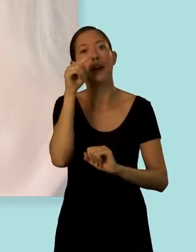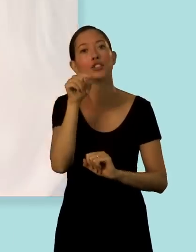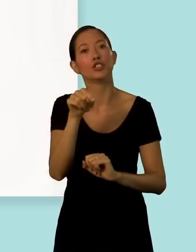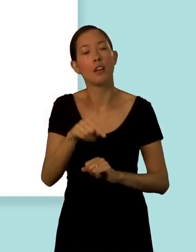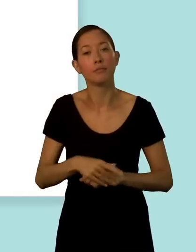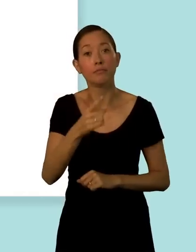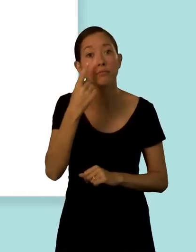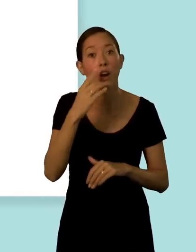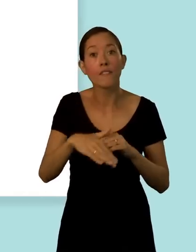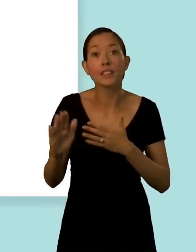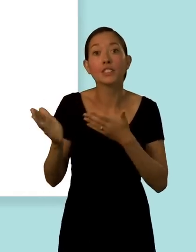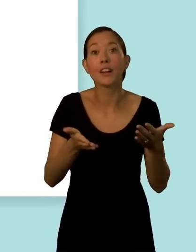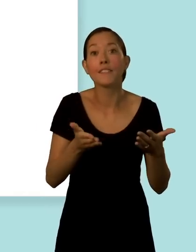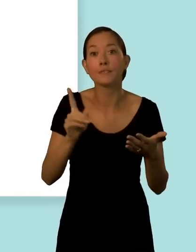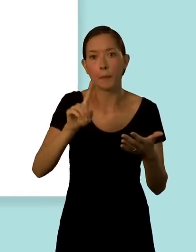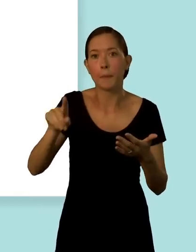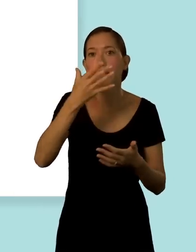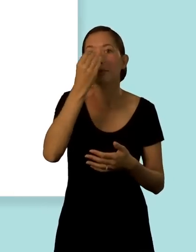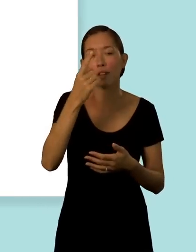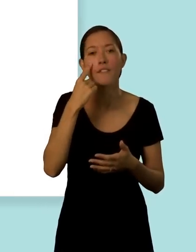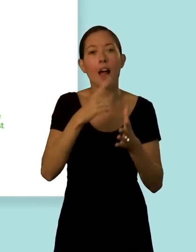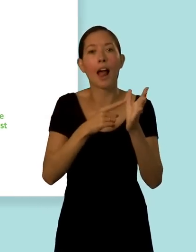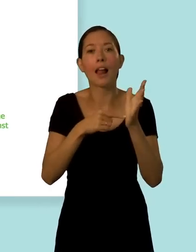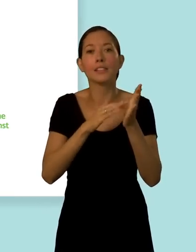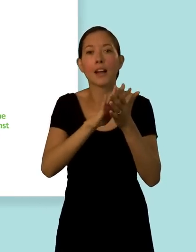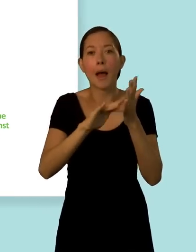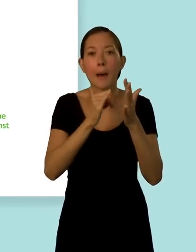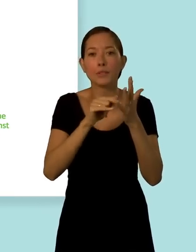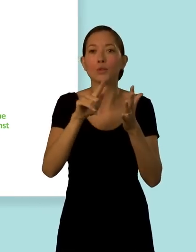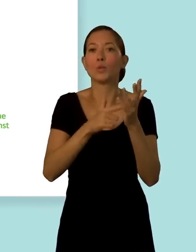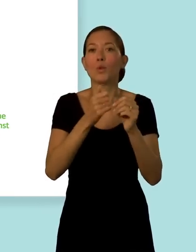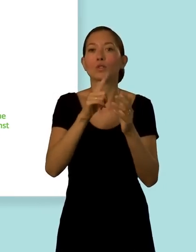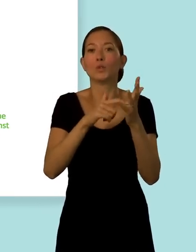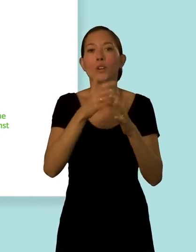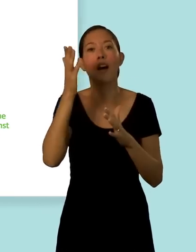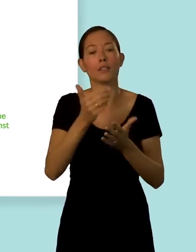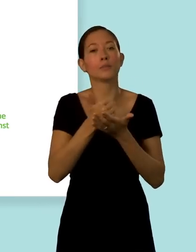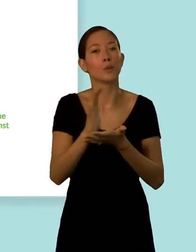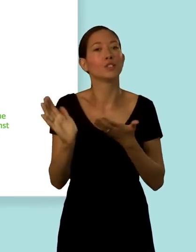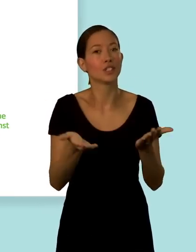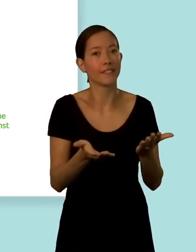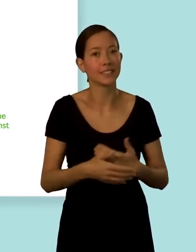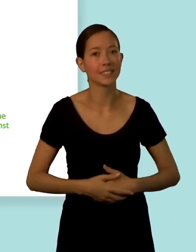dementia. To find out more about services for people with dementia, visit